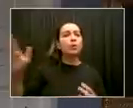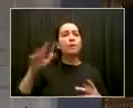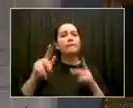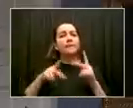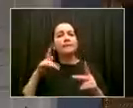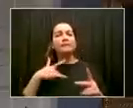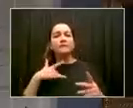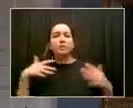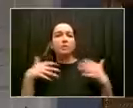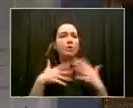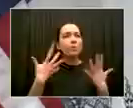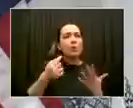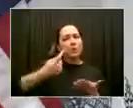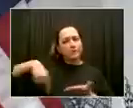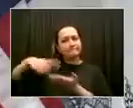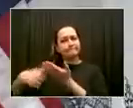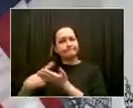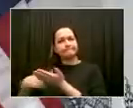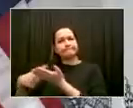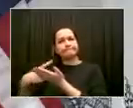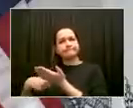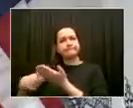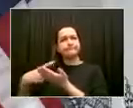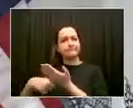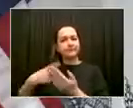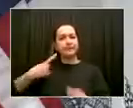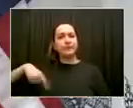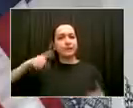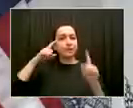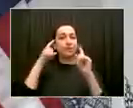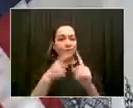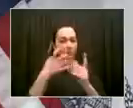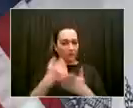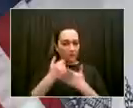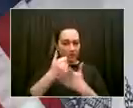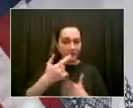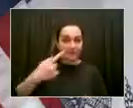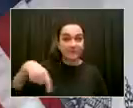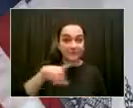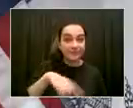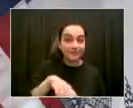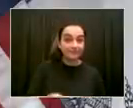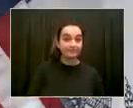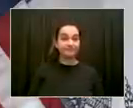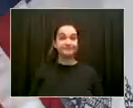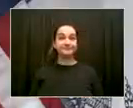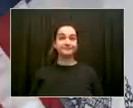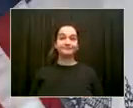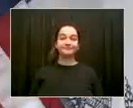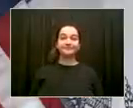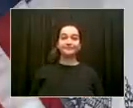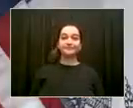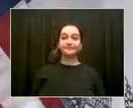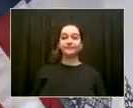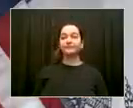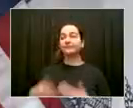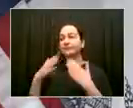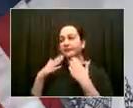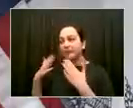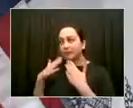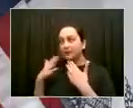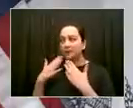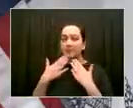thank both our colleagues. Both have taken on important new roles, and this is how